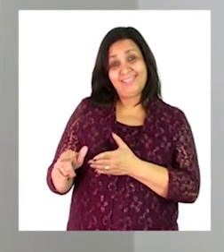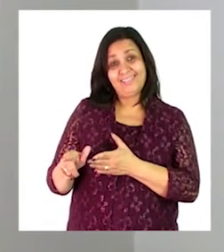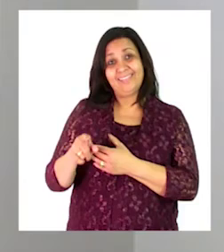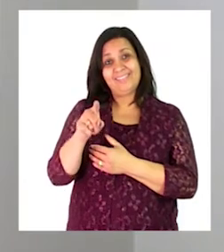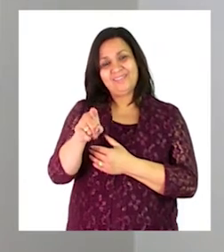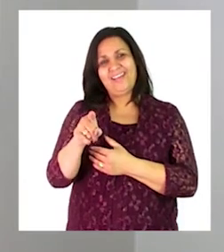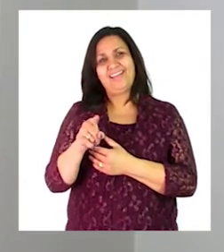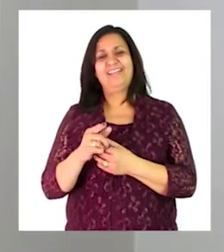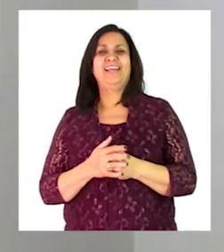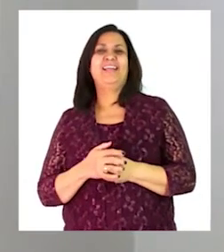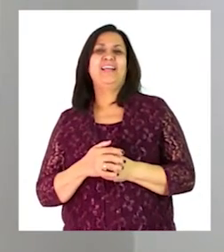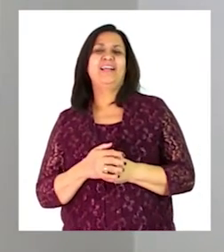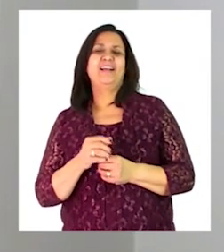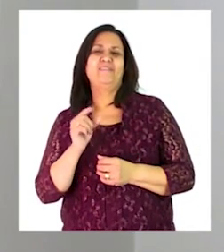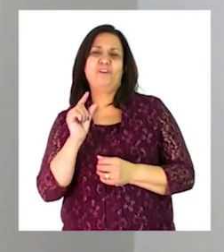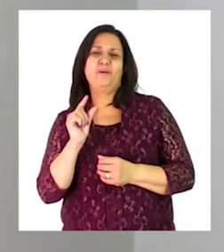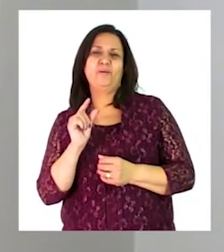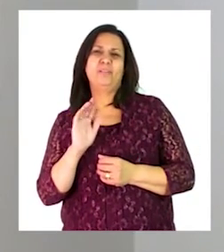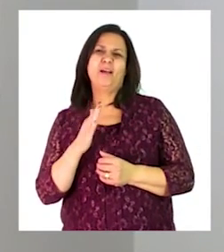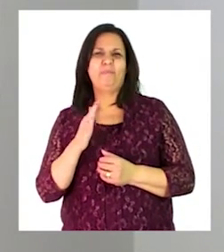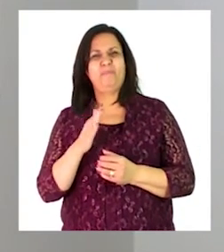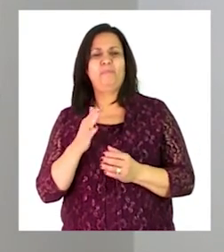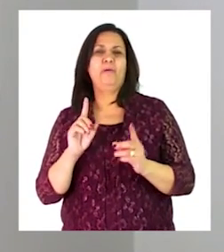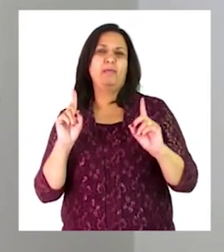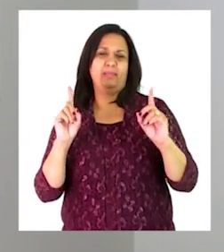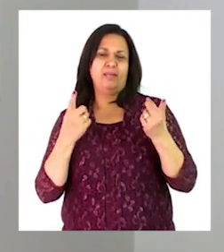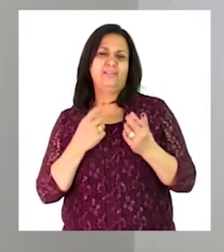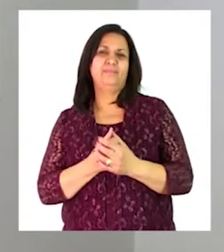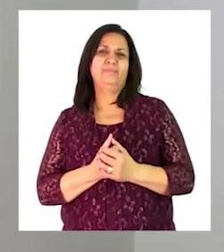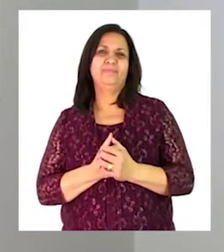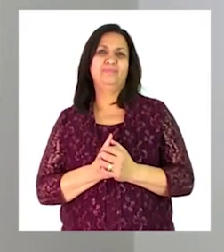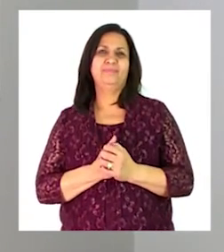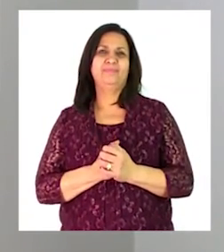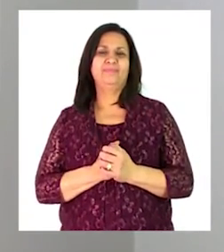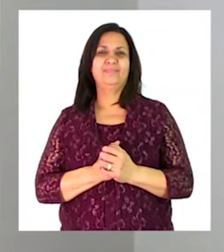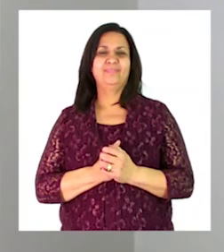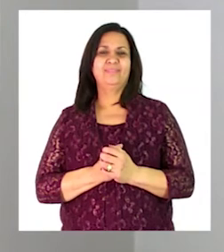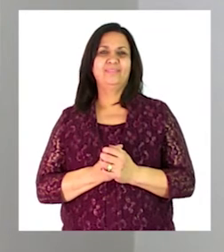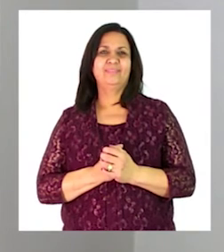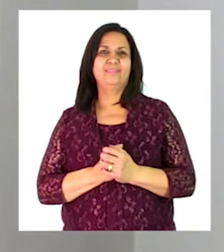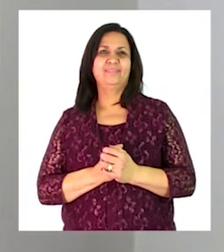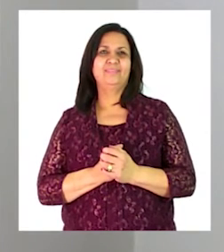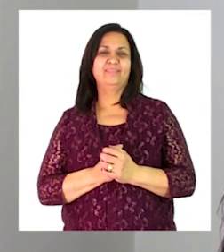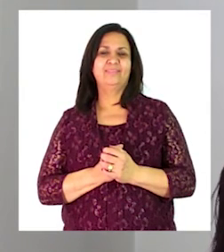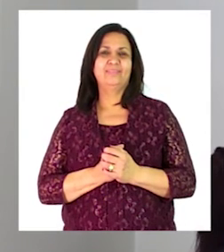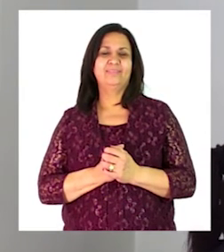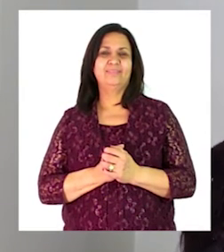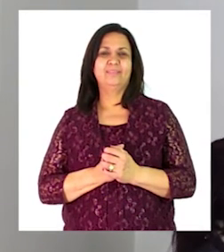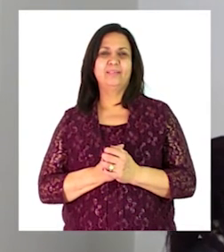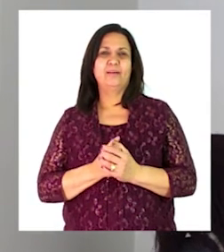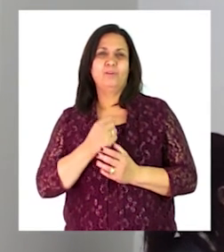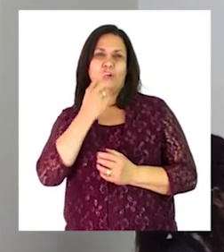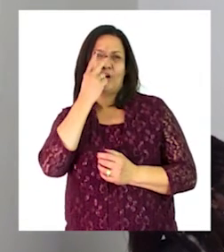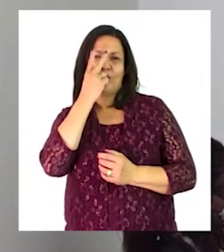a few things I have put out on the board. If we